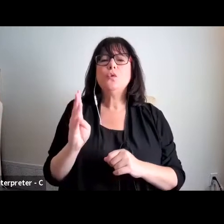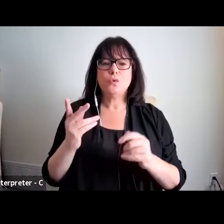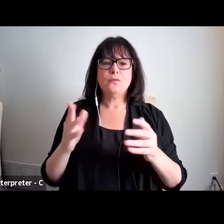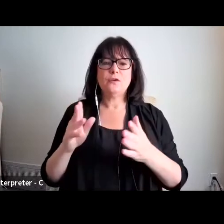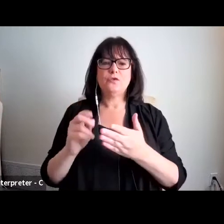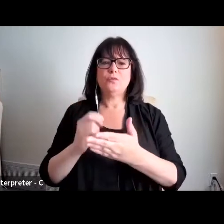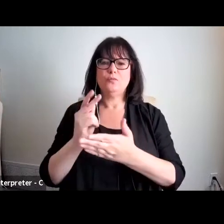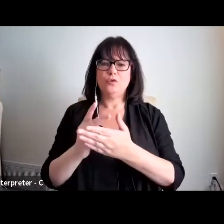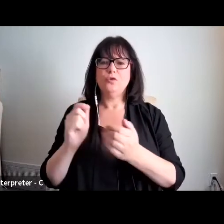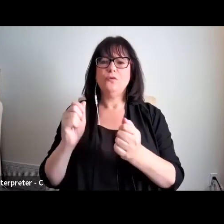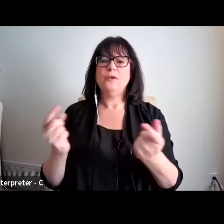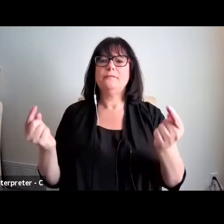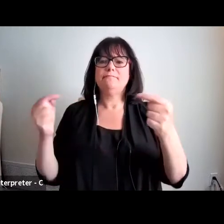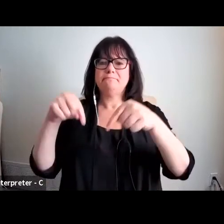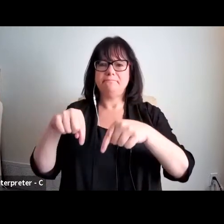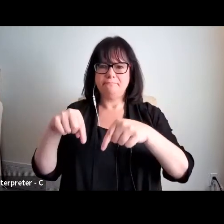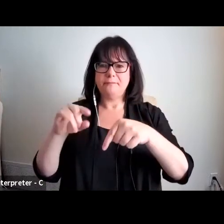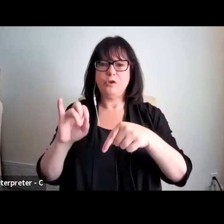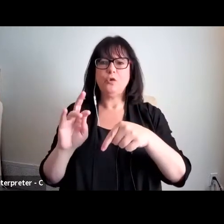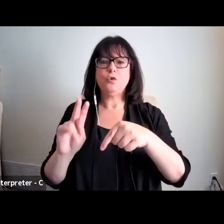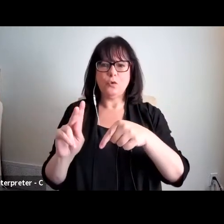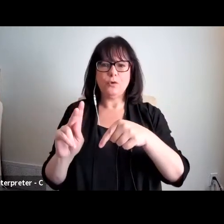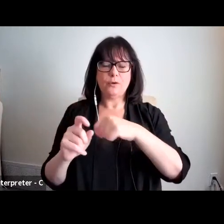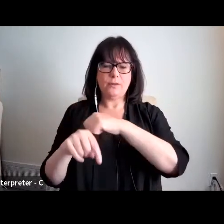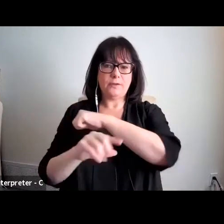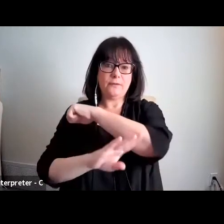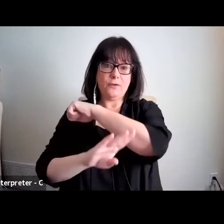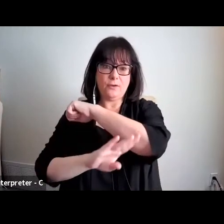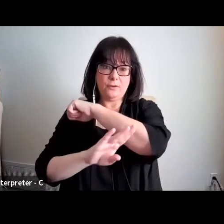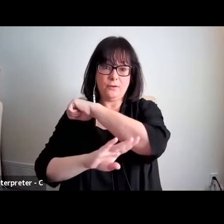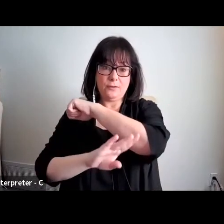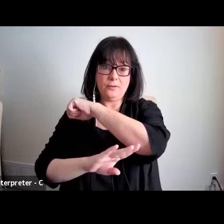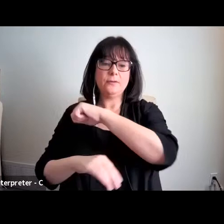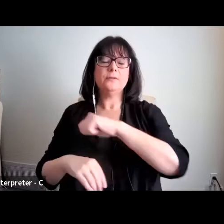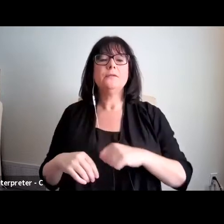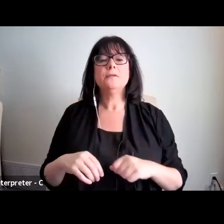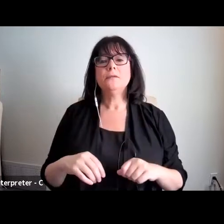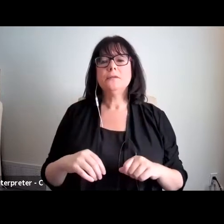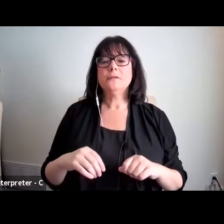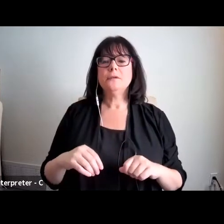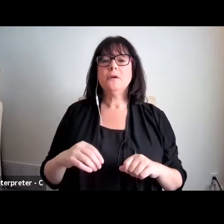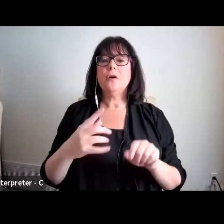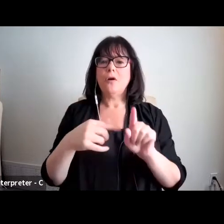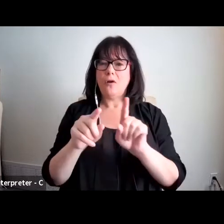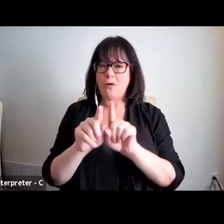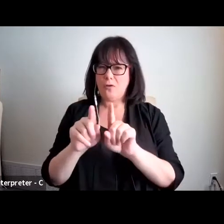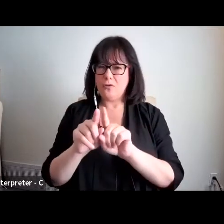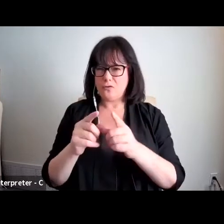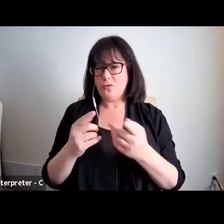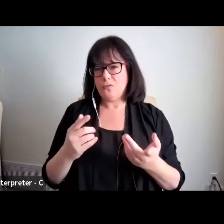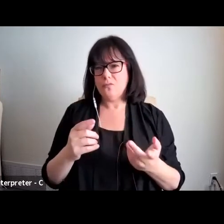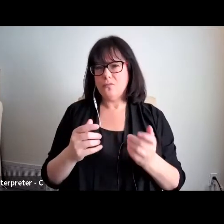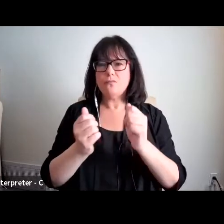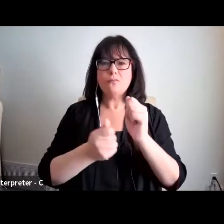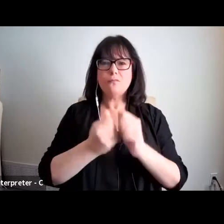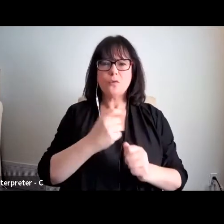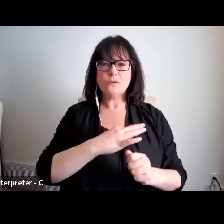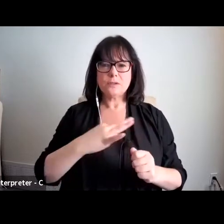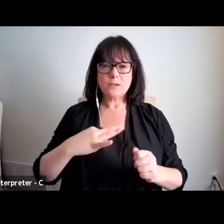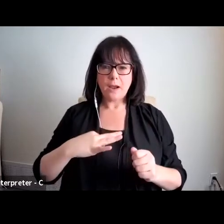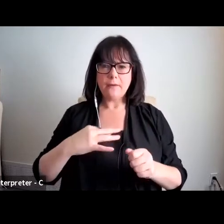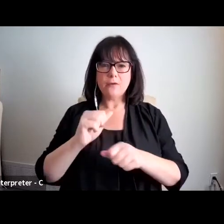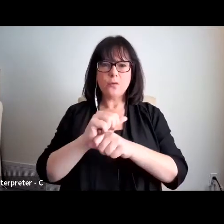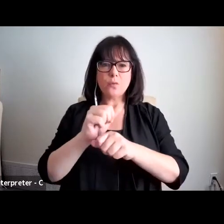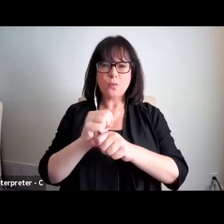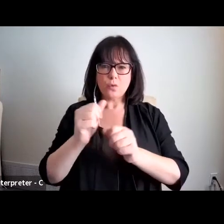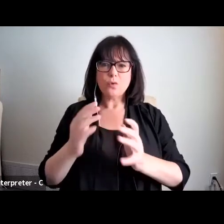term. And therefore, we also anticipate that most of our employees will continue to work remotely